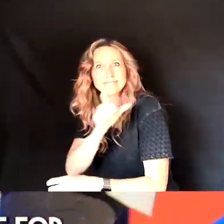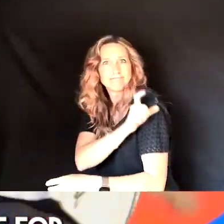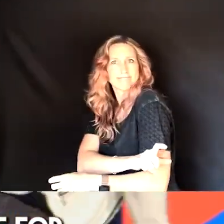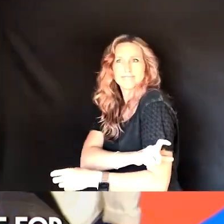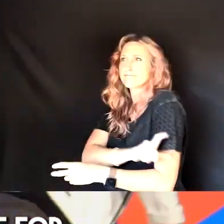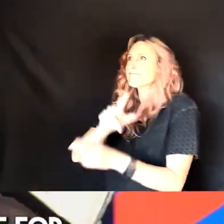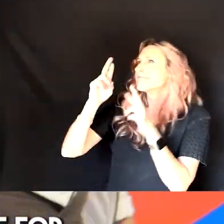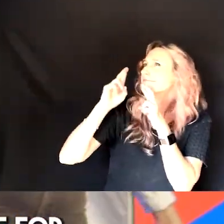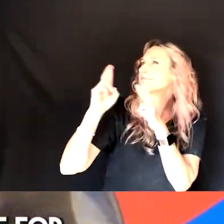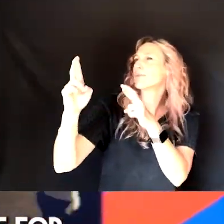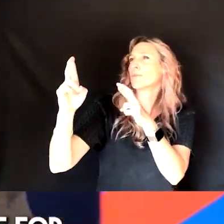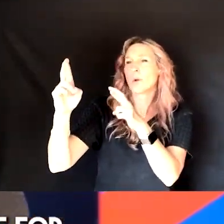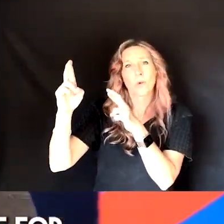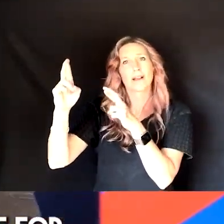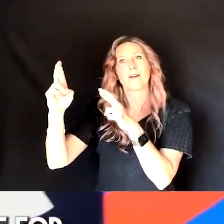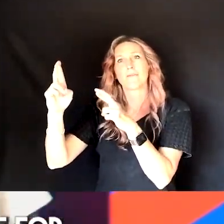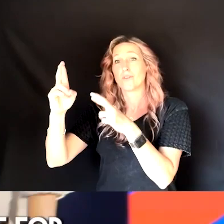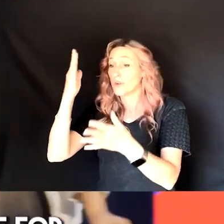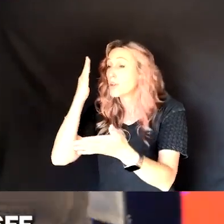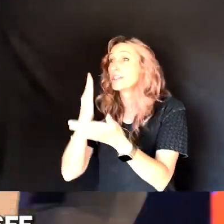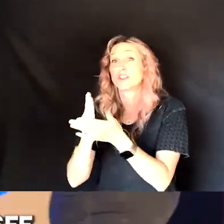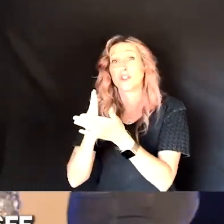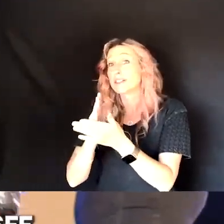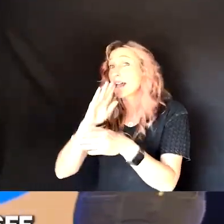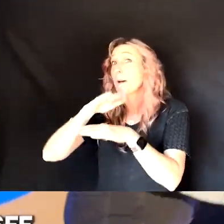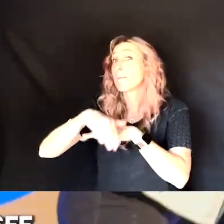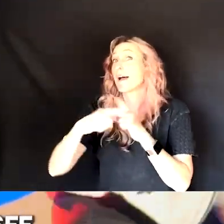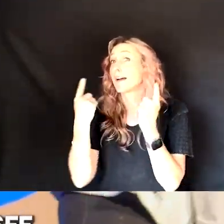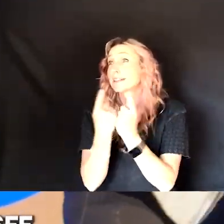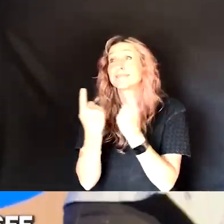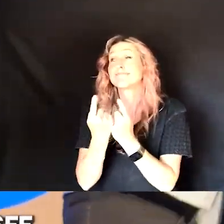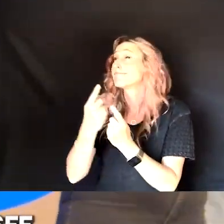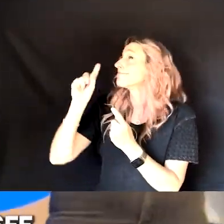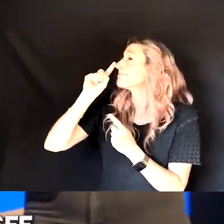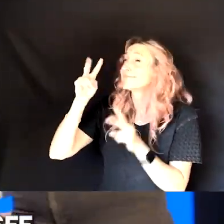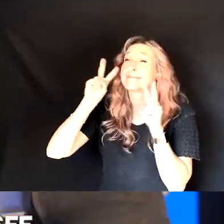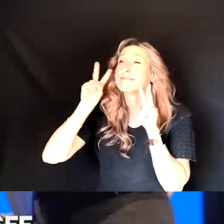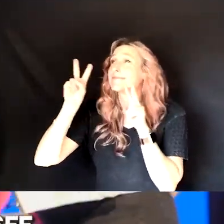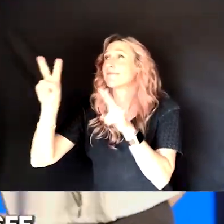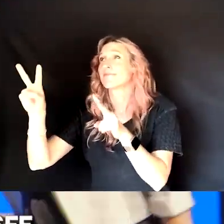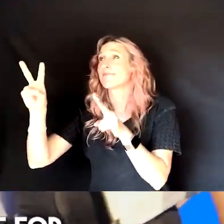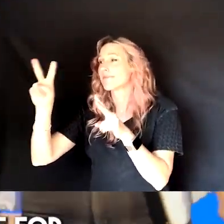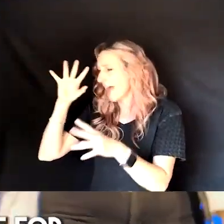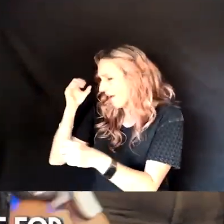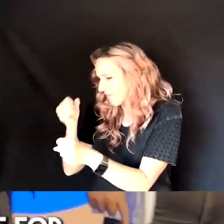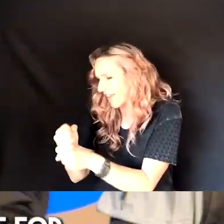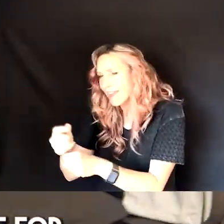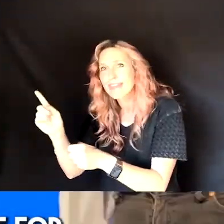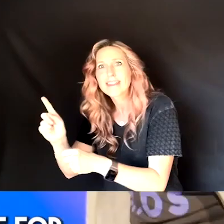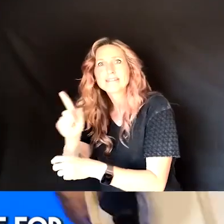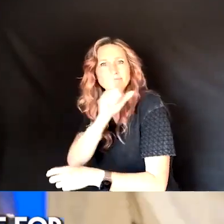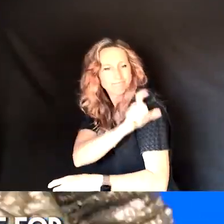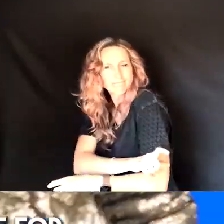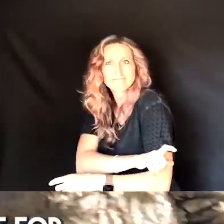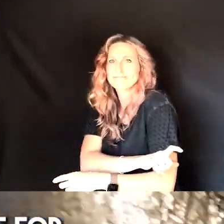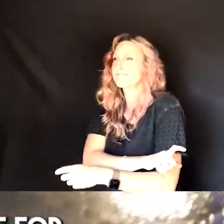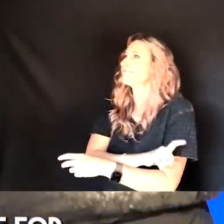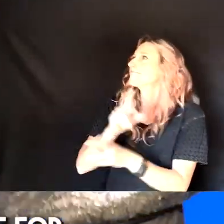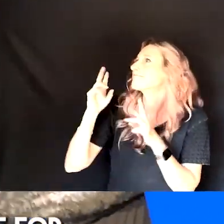is